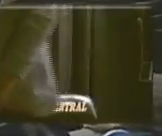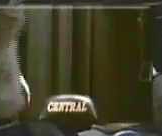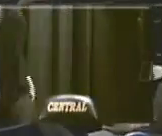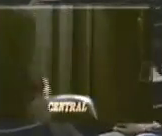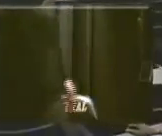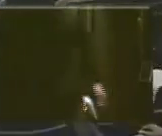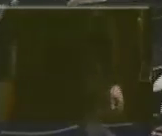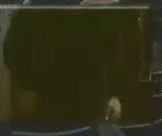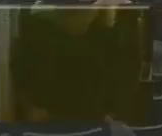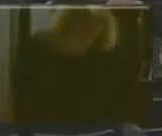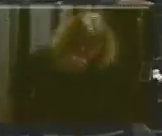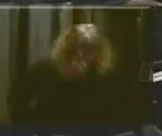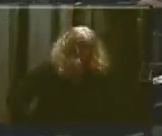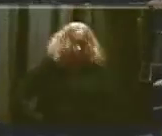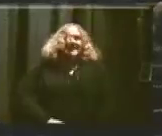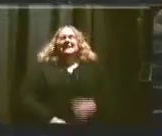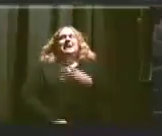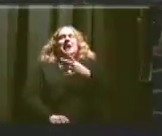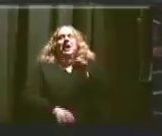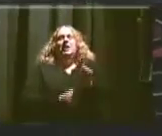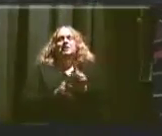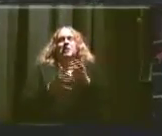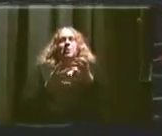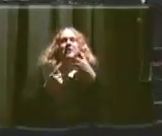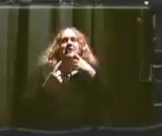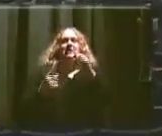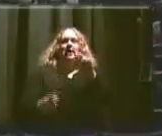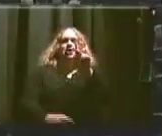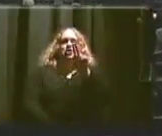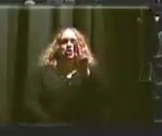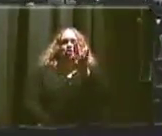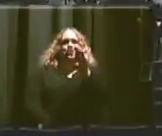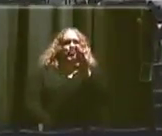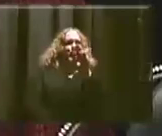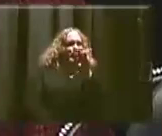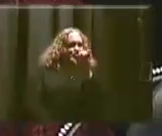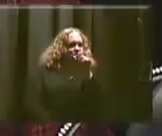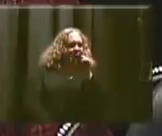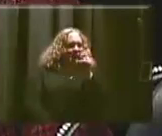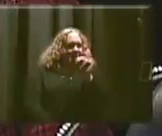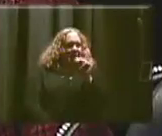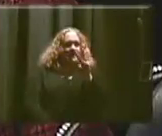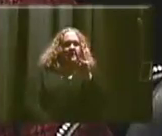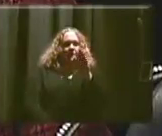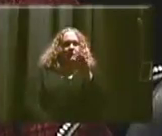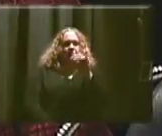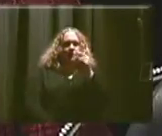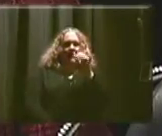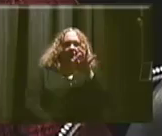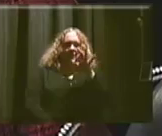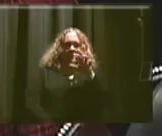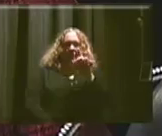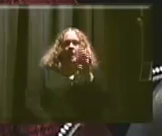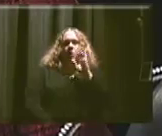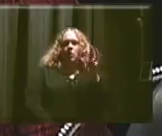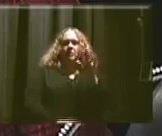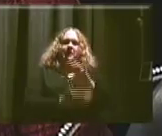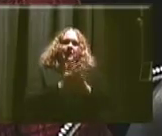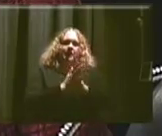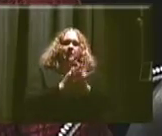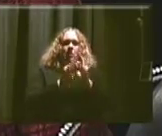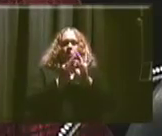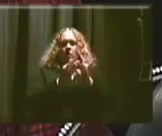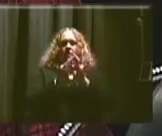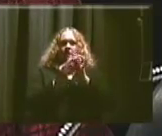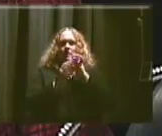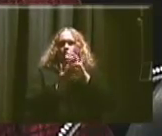I'd also like to announce that Kristen Wingfeld will be joining Jefferson County Public Schools as the Coordinator of School Business Partnerships.